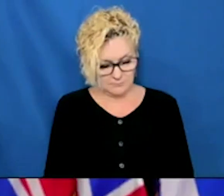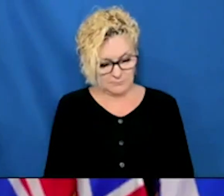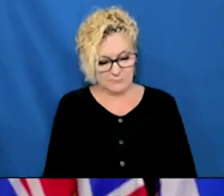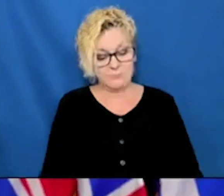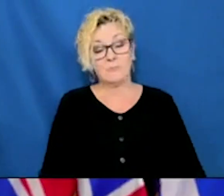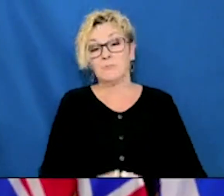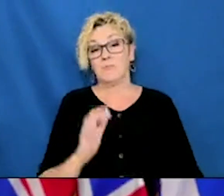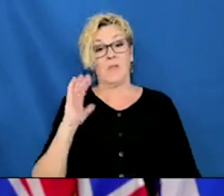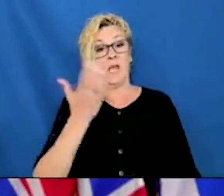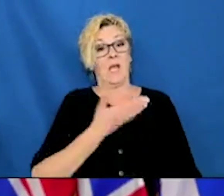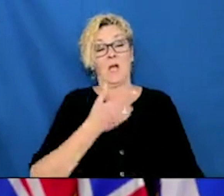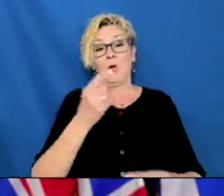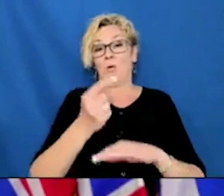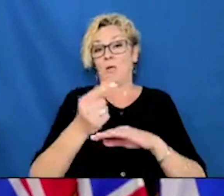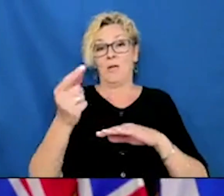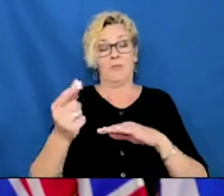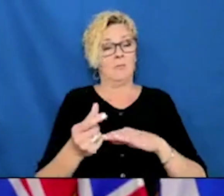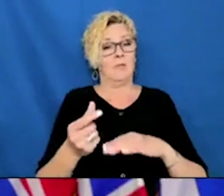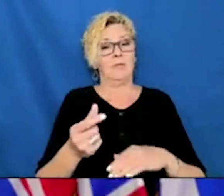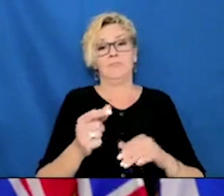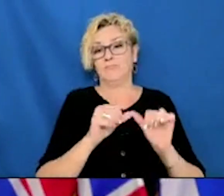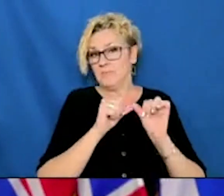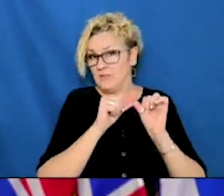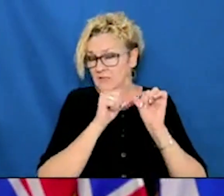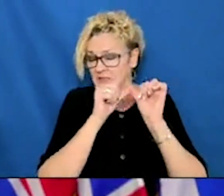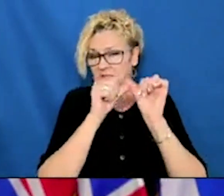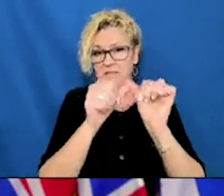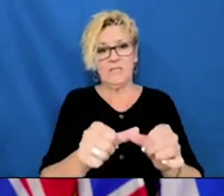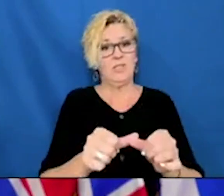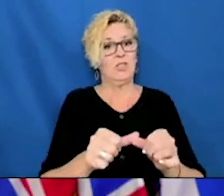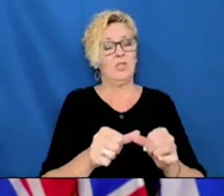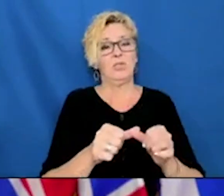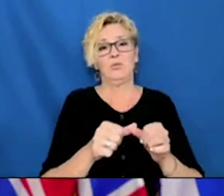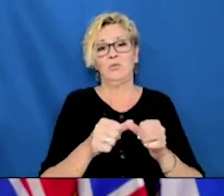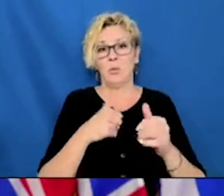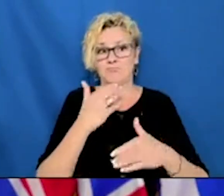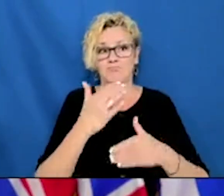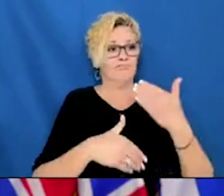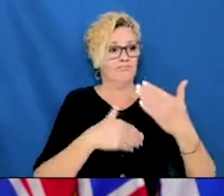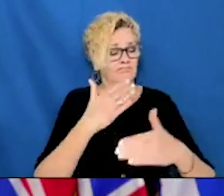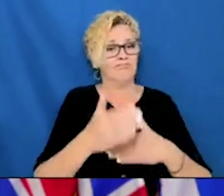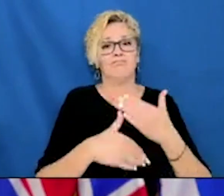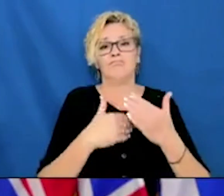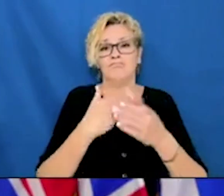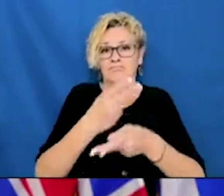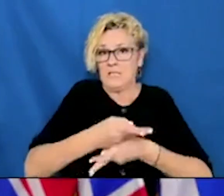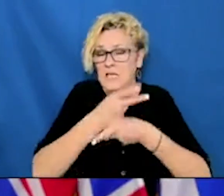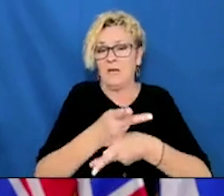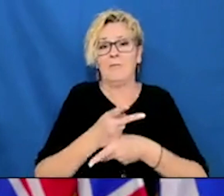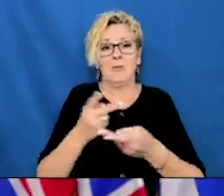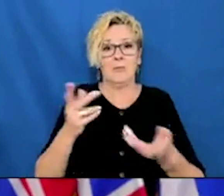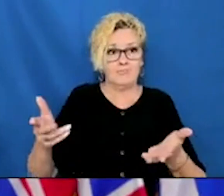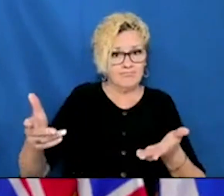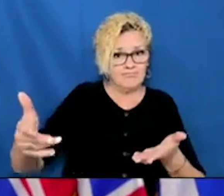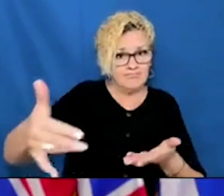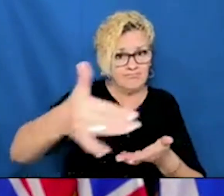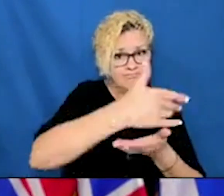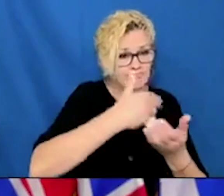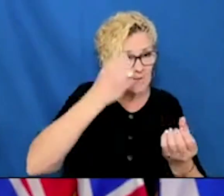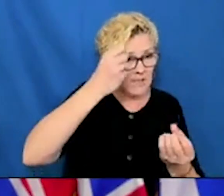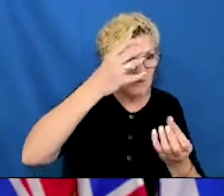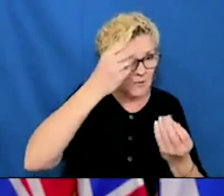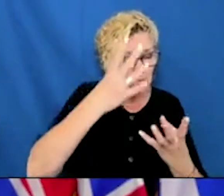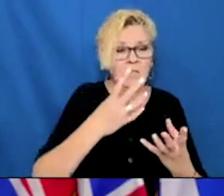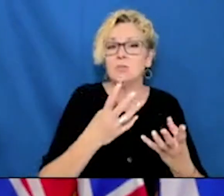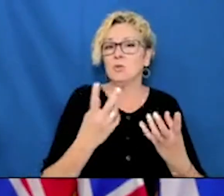that continues to happen. The leadership of Dr. Henry, of Dr. Gustafson, of all of our teams. With respect to